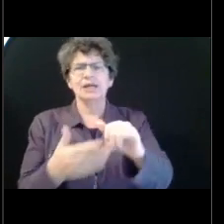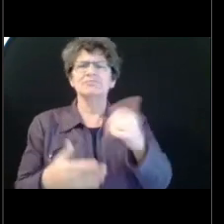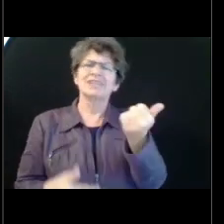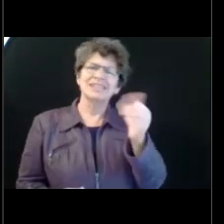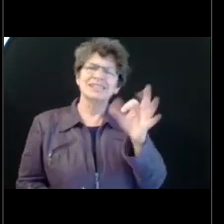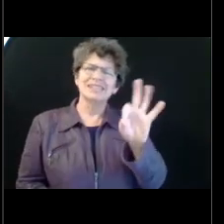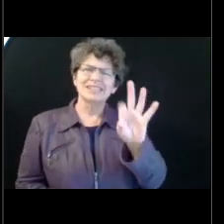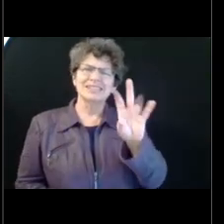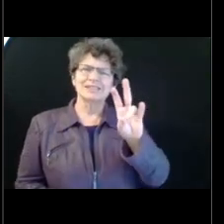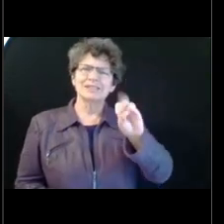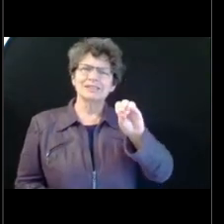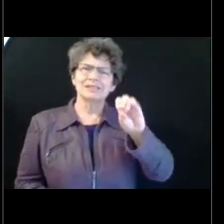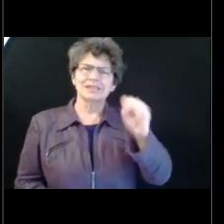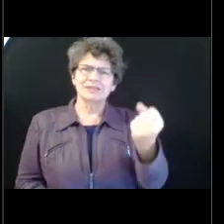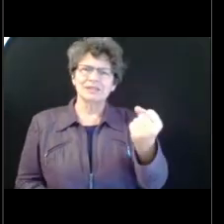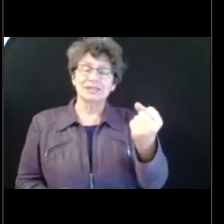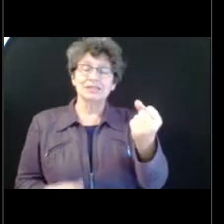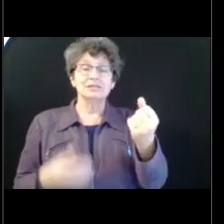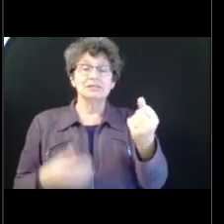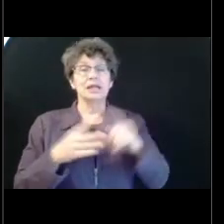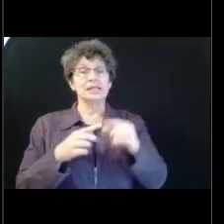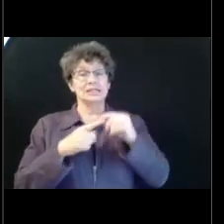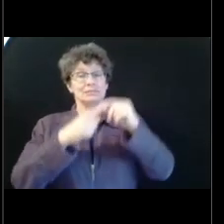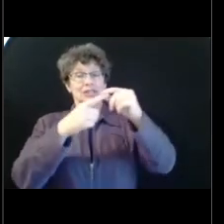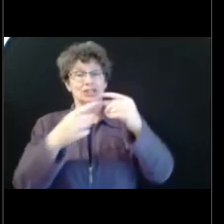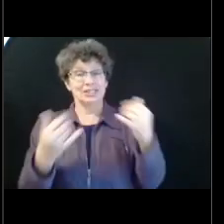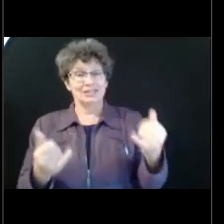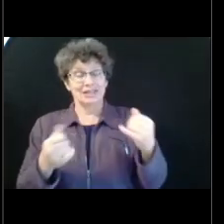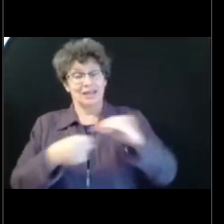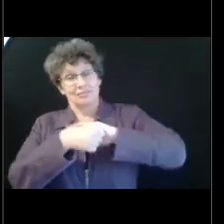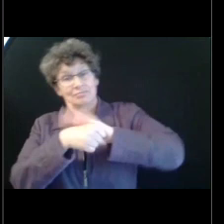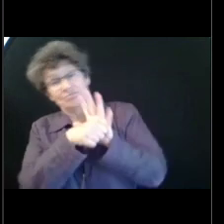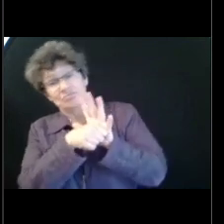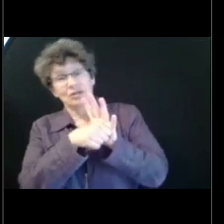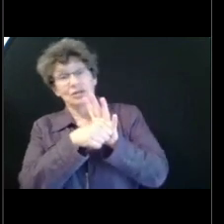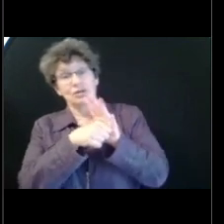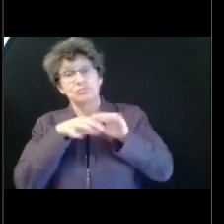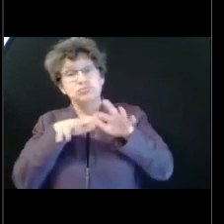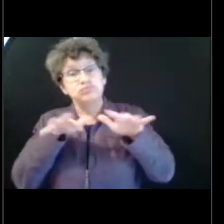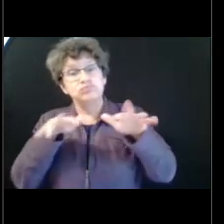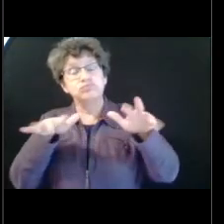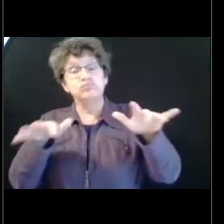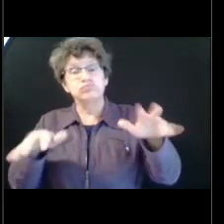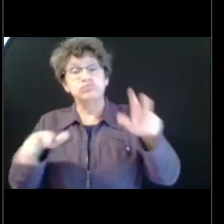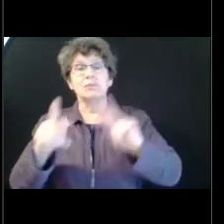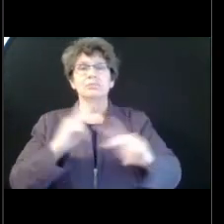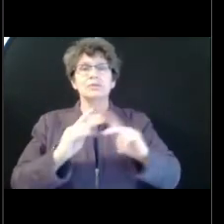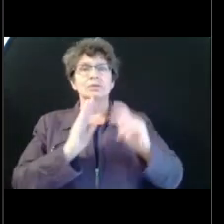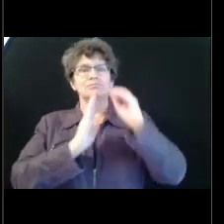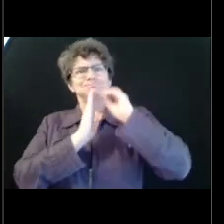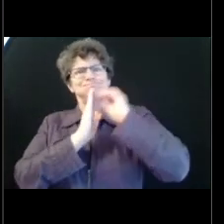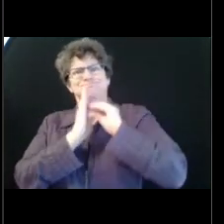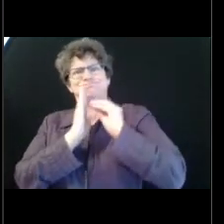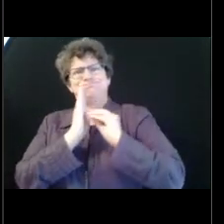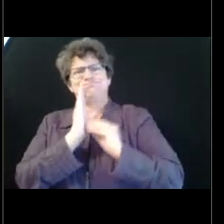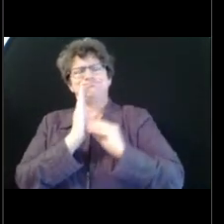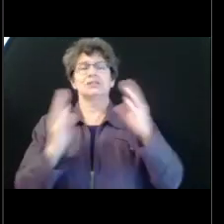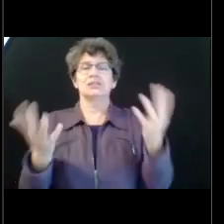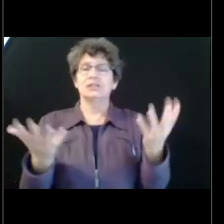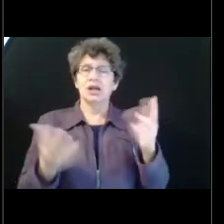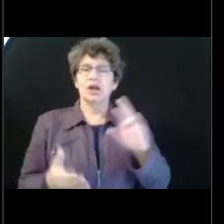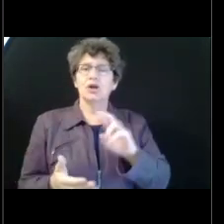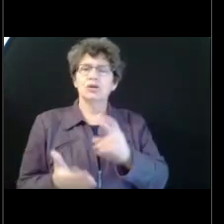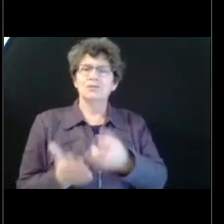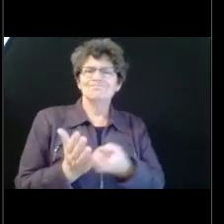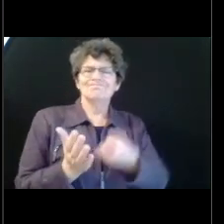the time. So I wanted to know exactly what somebody thought academically about resilience. And I'll read